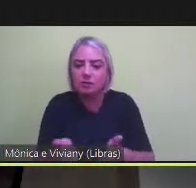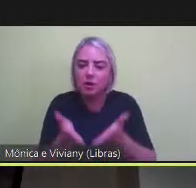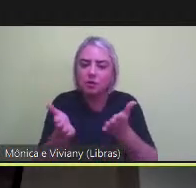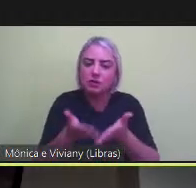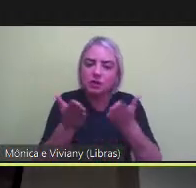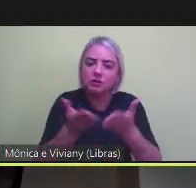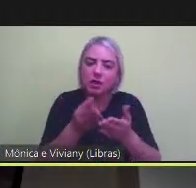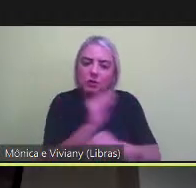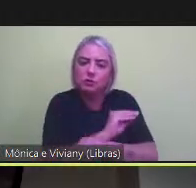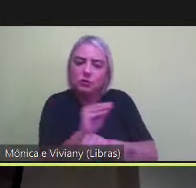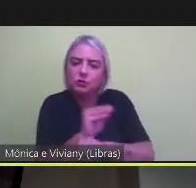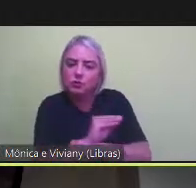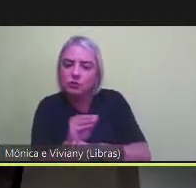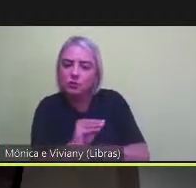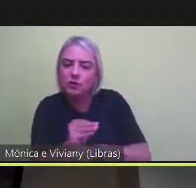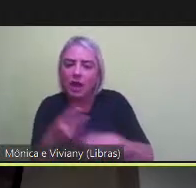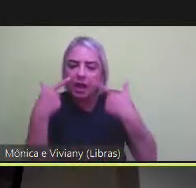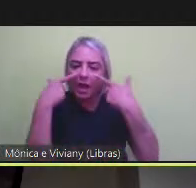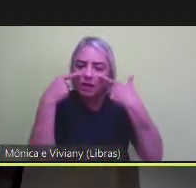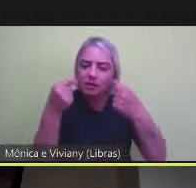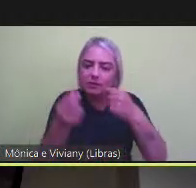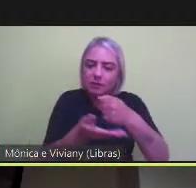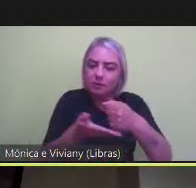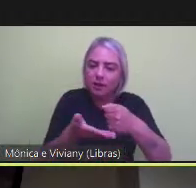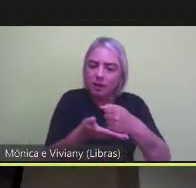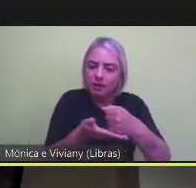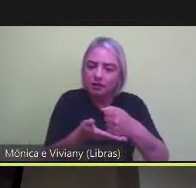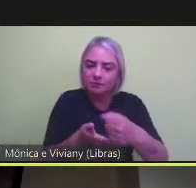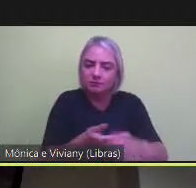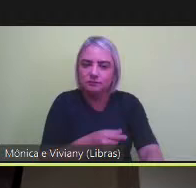the capacity of the primary health care